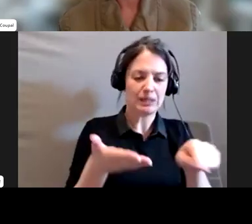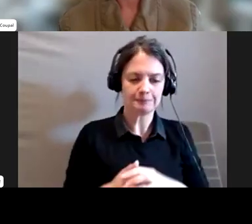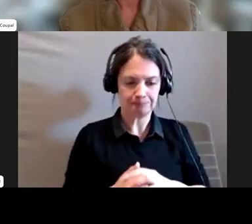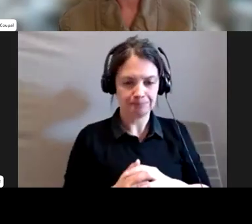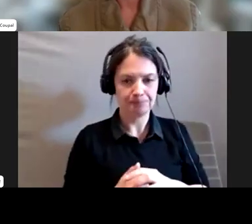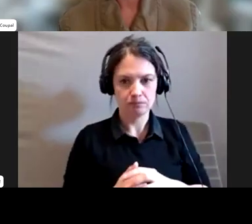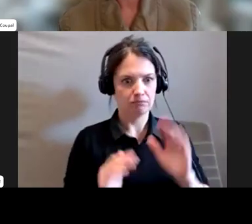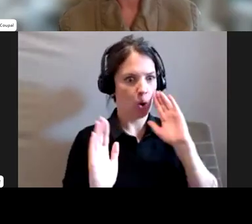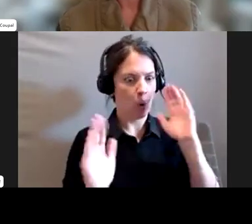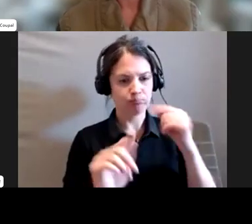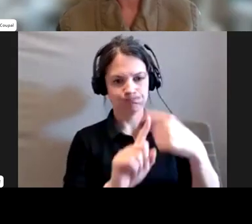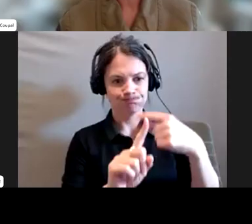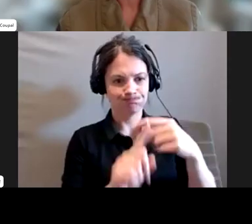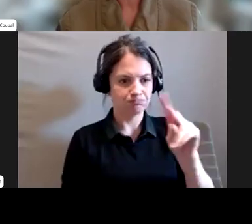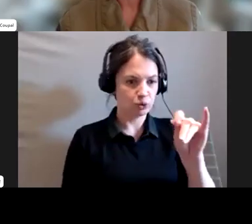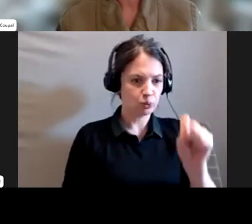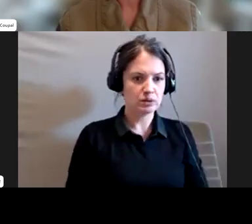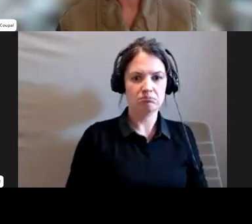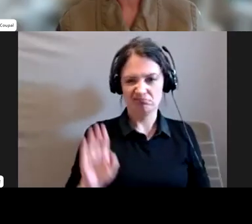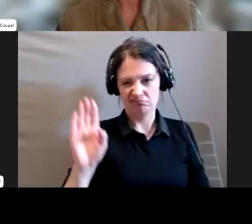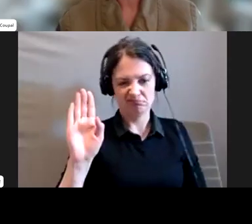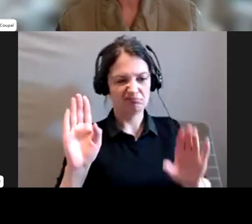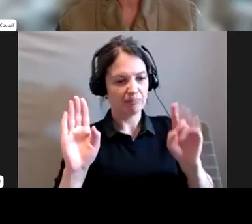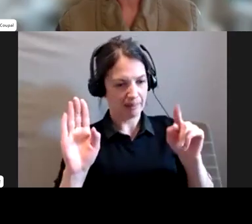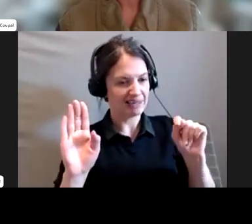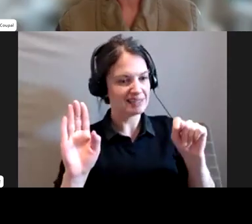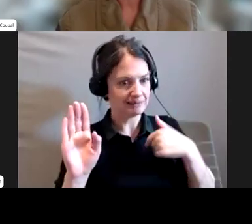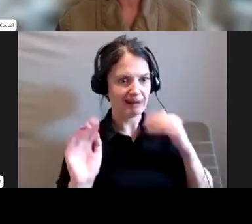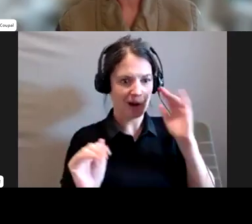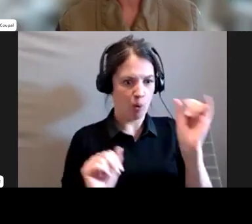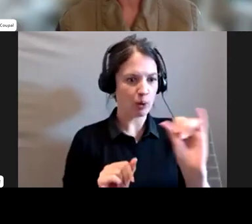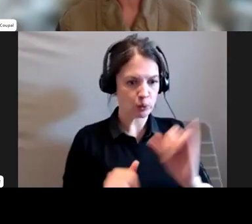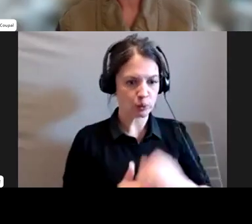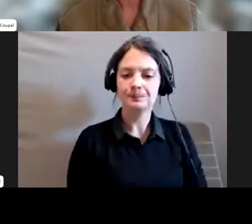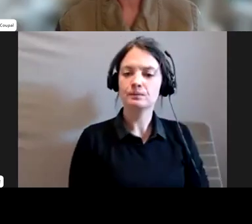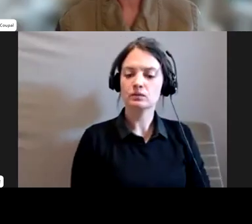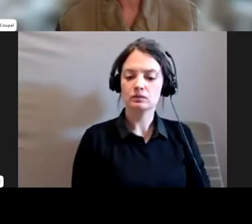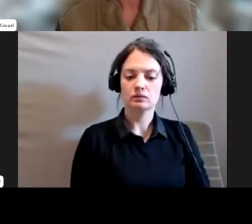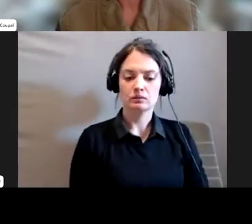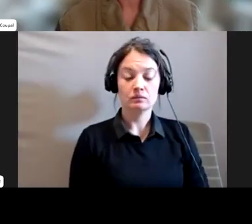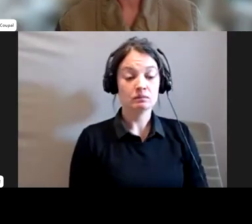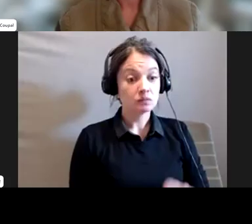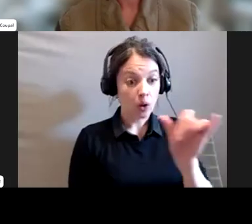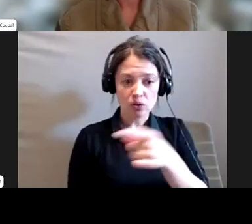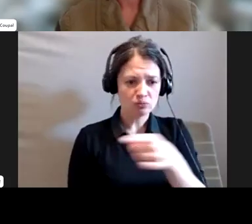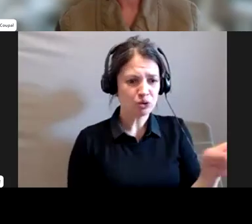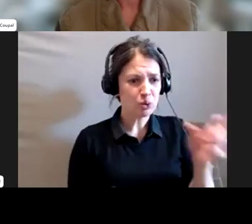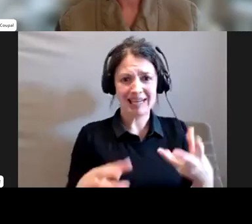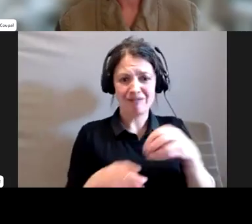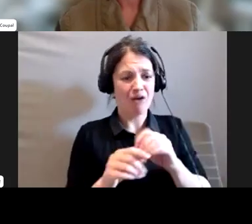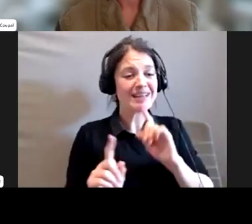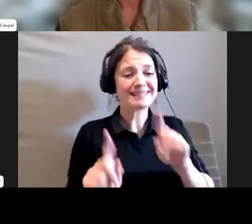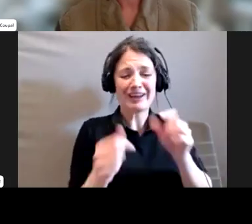news. I We'll hope so stop there. too. Thank you. Extremely timely. Thank you so much. And by the way, you can be part of any of the questions you